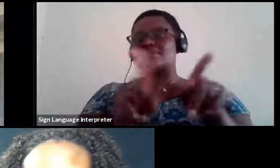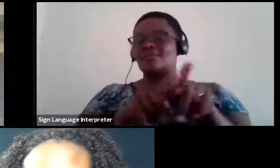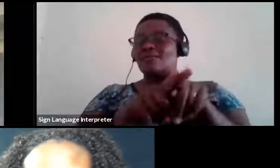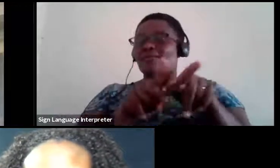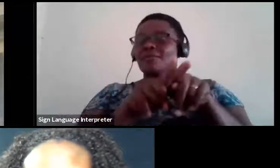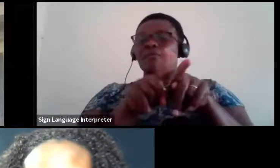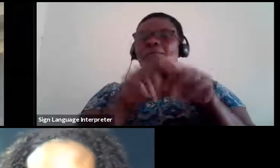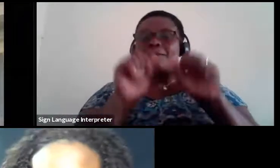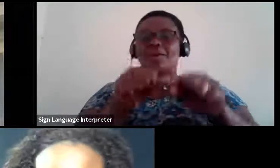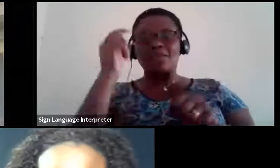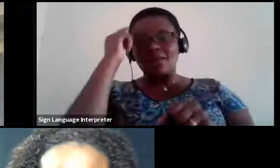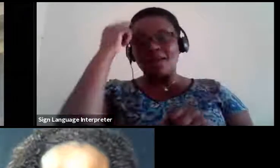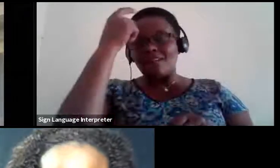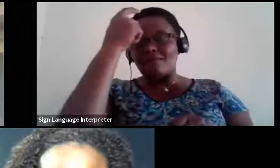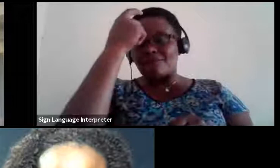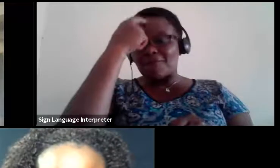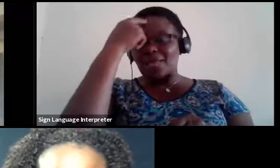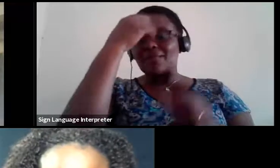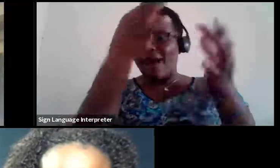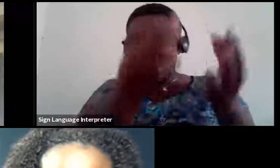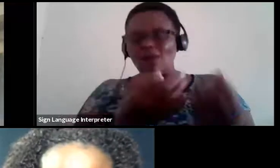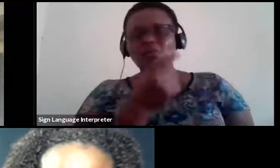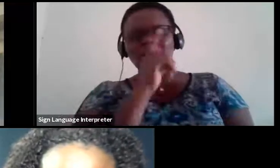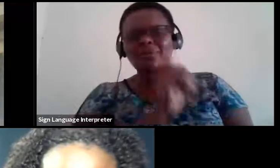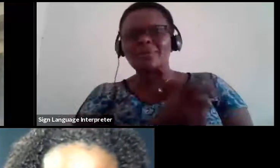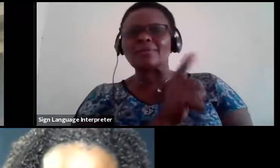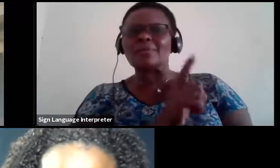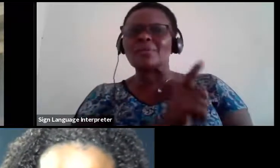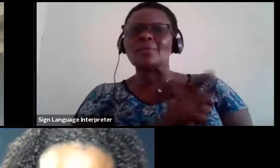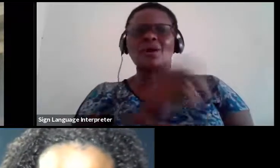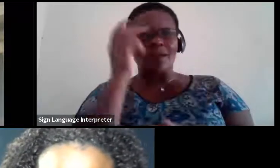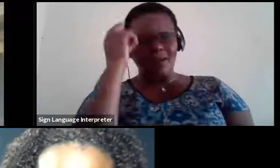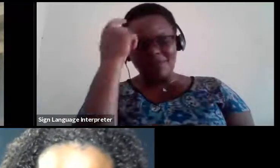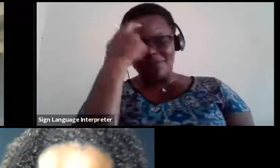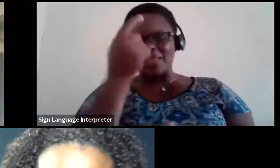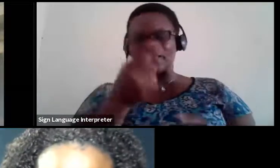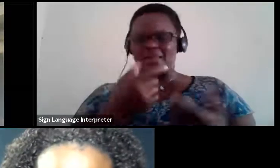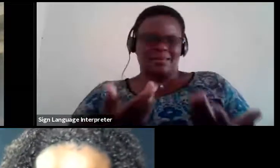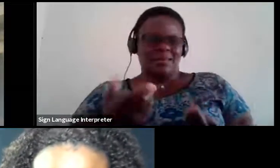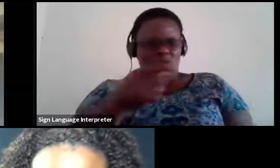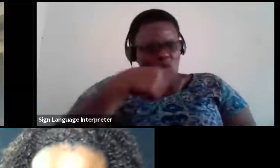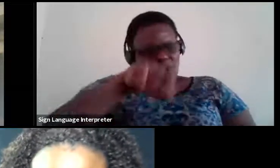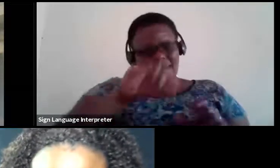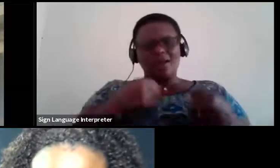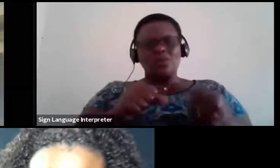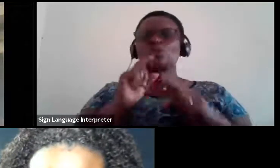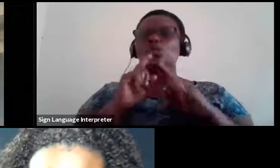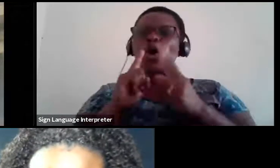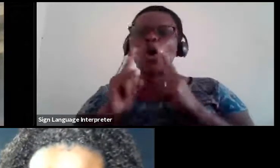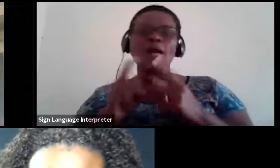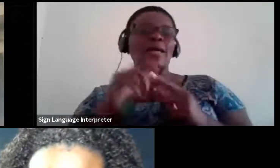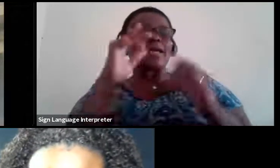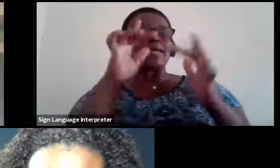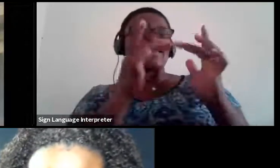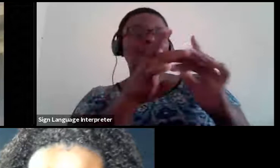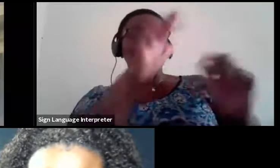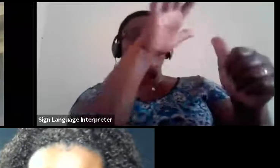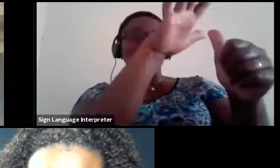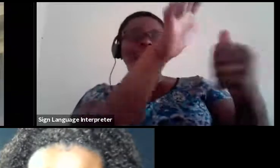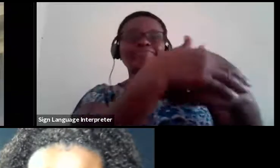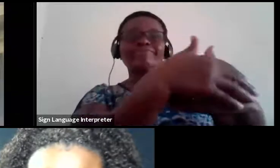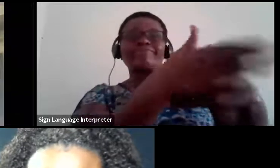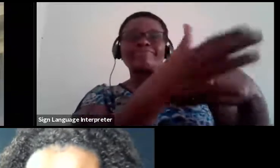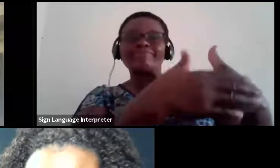about internet shutdown. So what are we going to do to make sure that the internet is free from the government? And I know it sounds impossible,